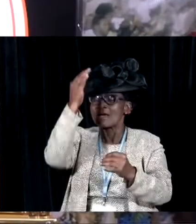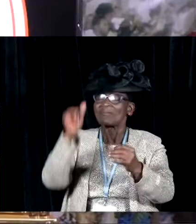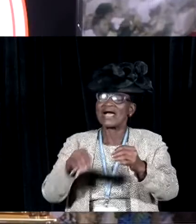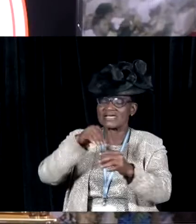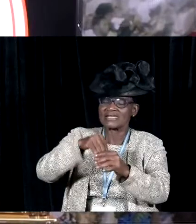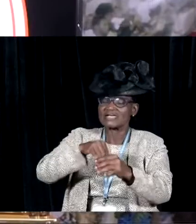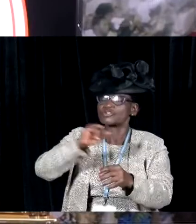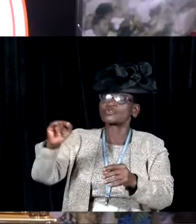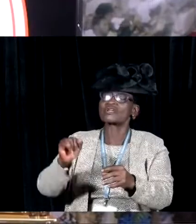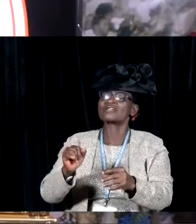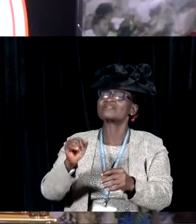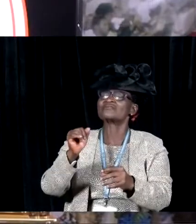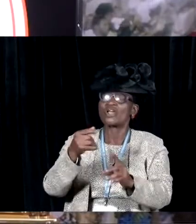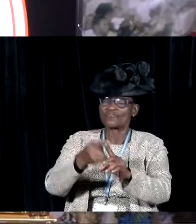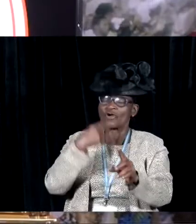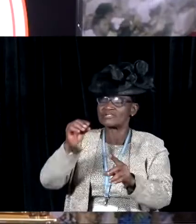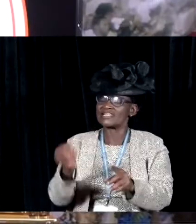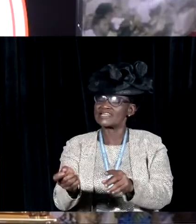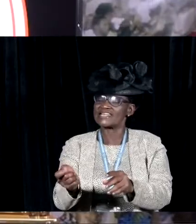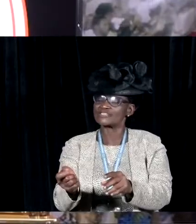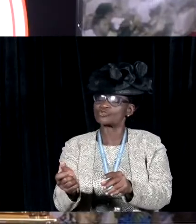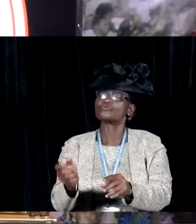from the little you have.